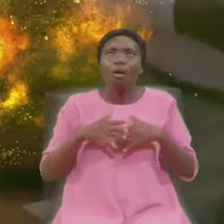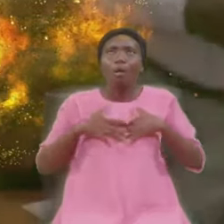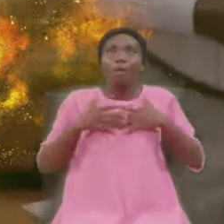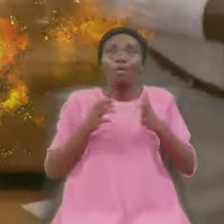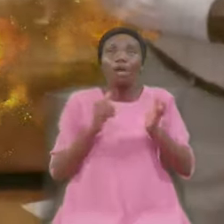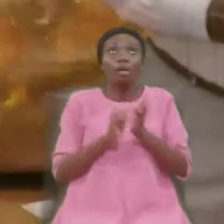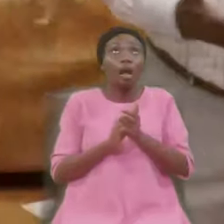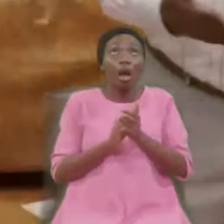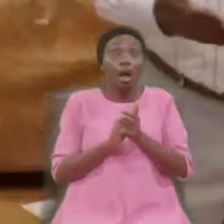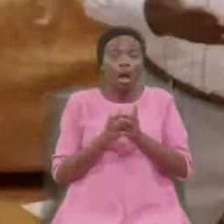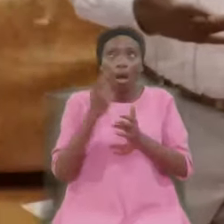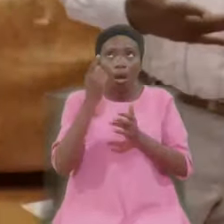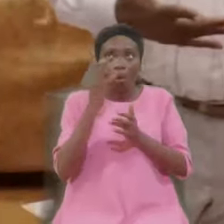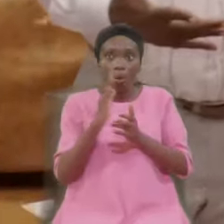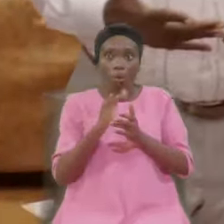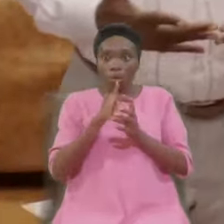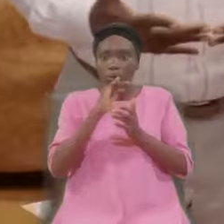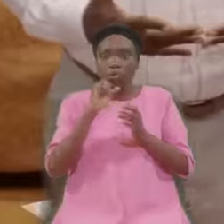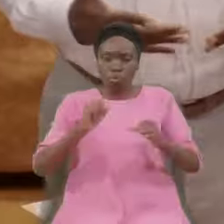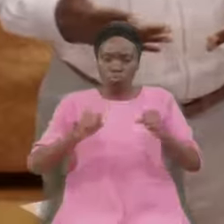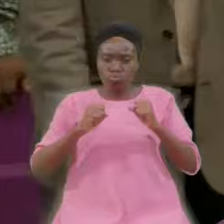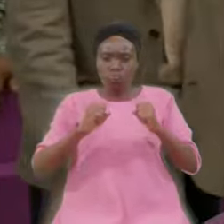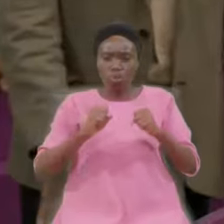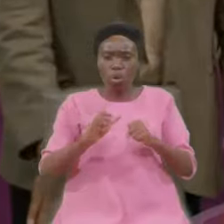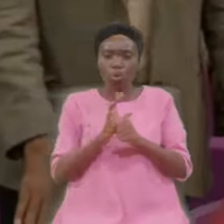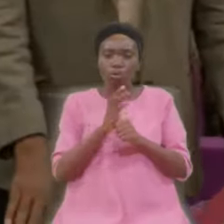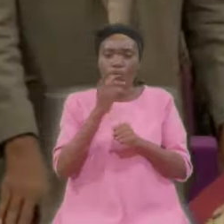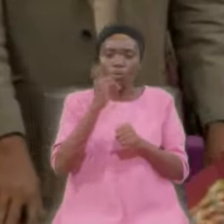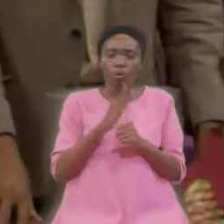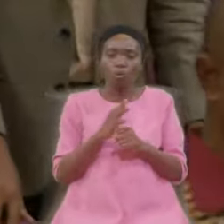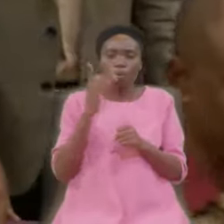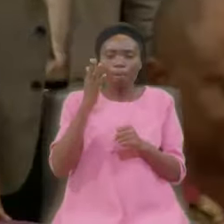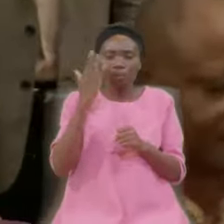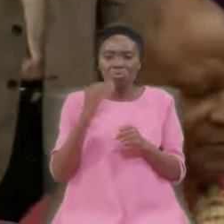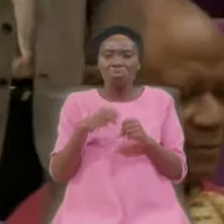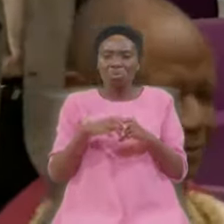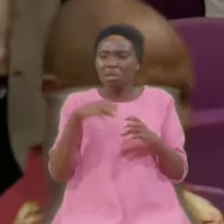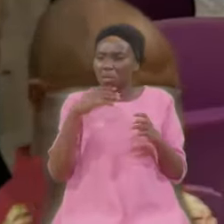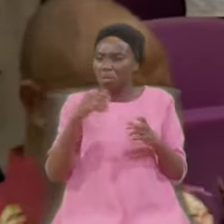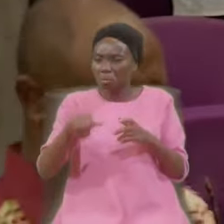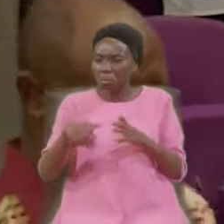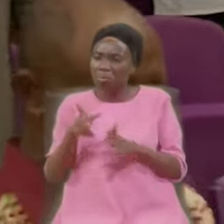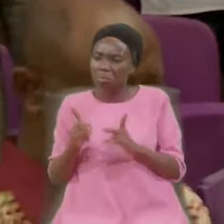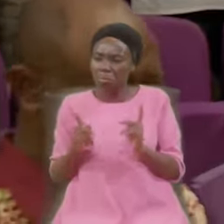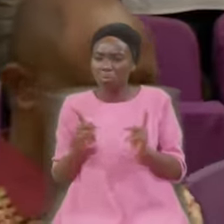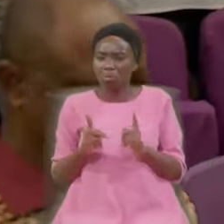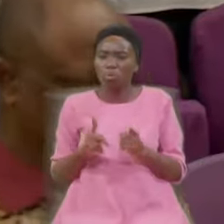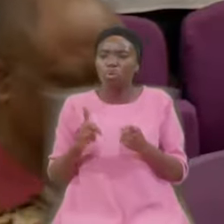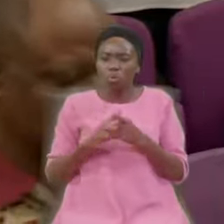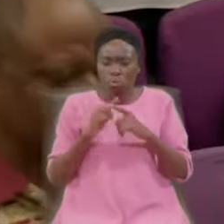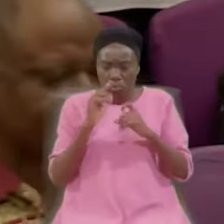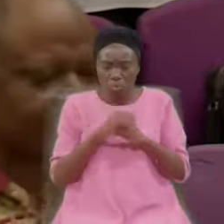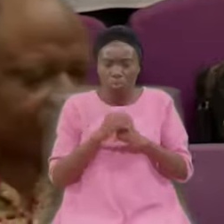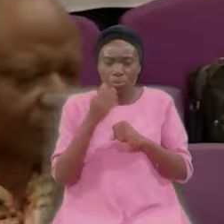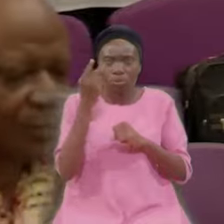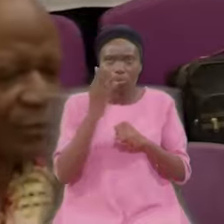God is above all. He was even telling people to worship God. So let's